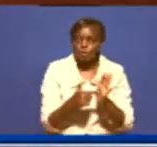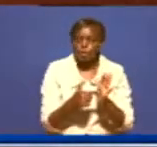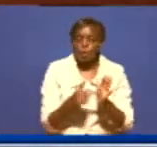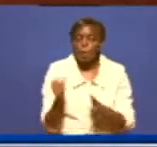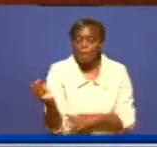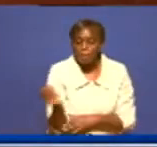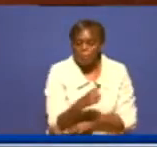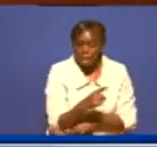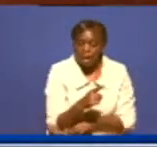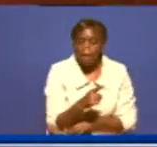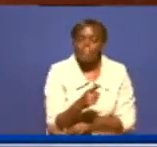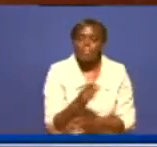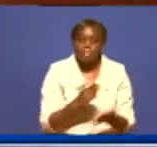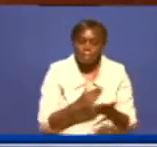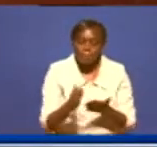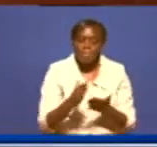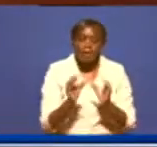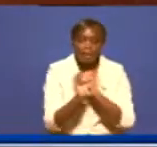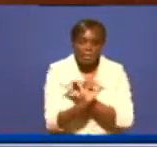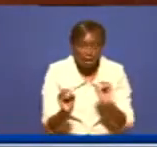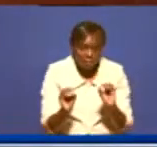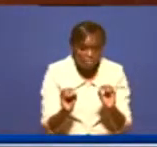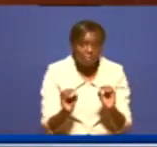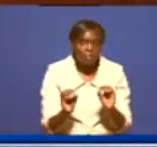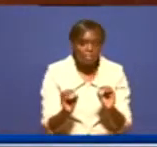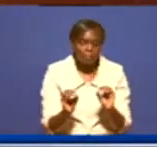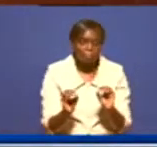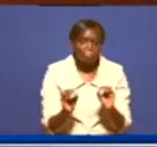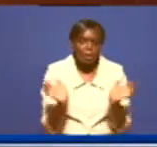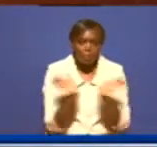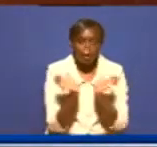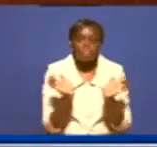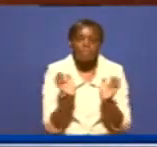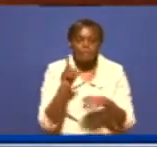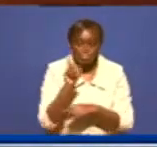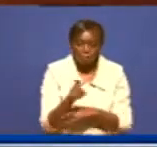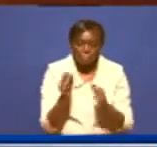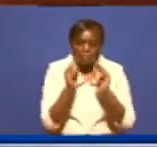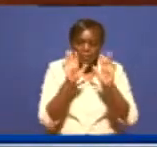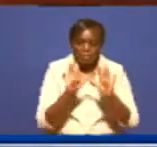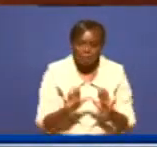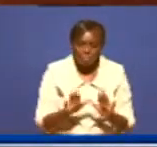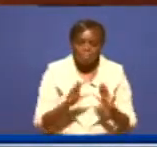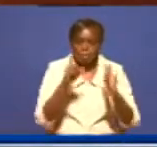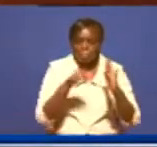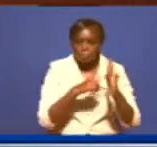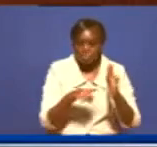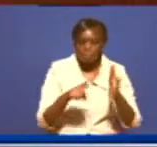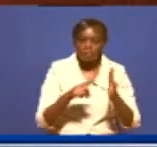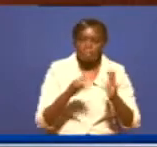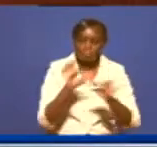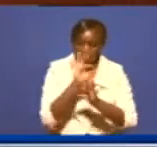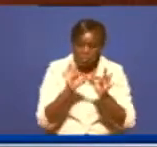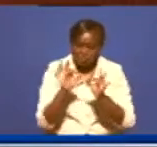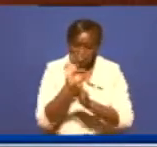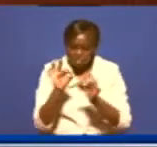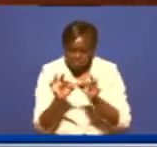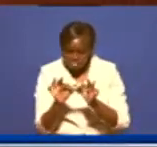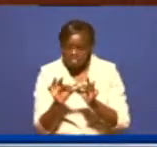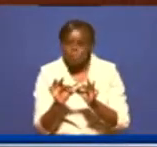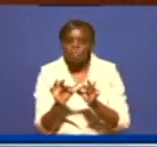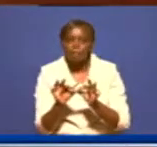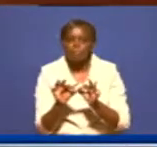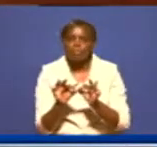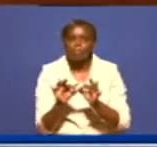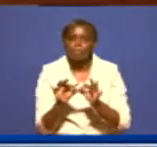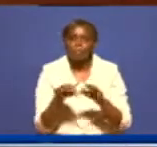to be punitive enough, Madam Speaker, is that it is important that offences become specific and become punitive so that